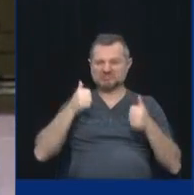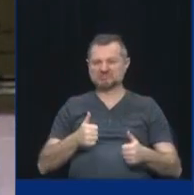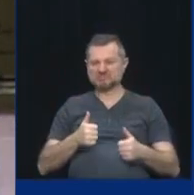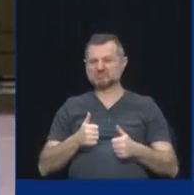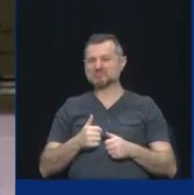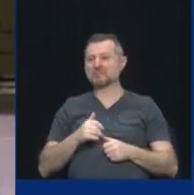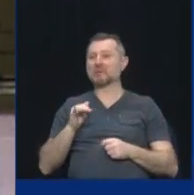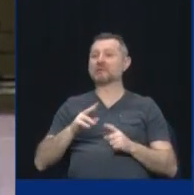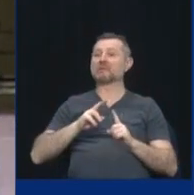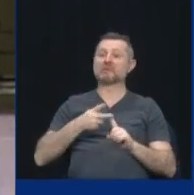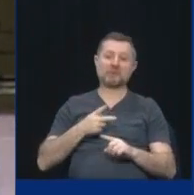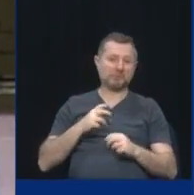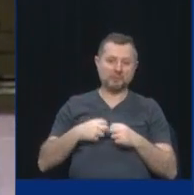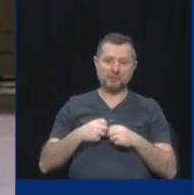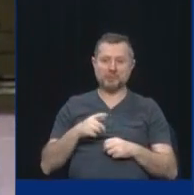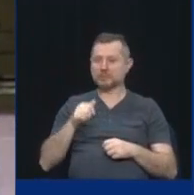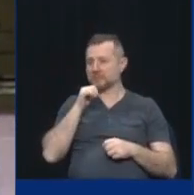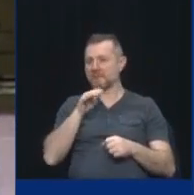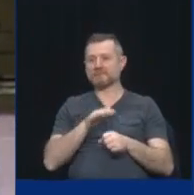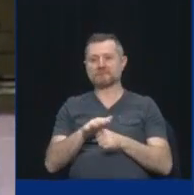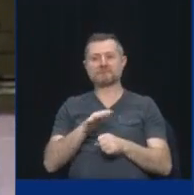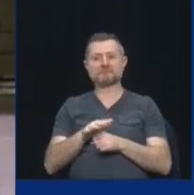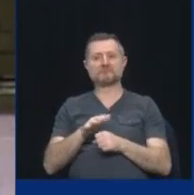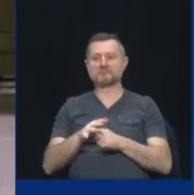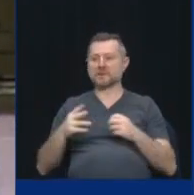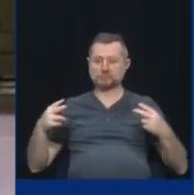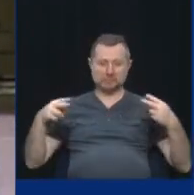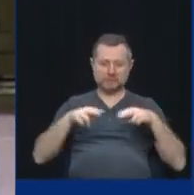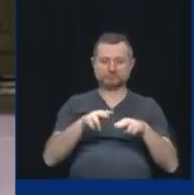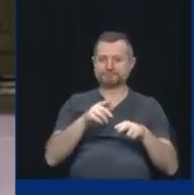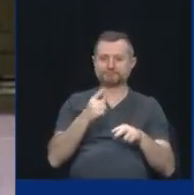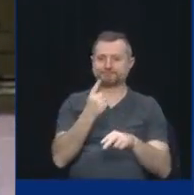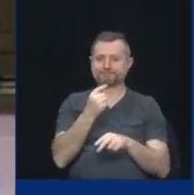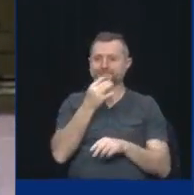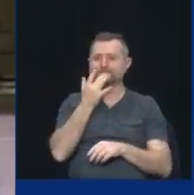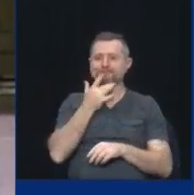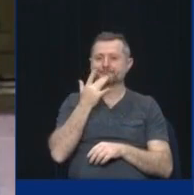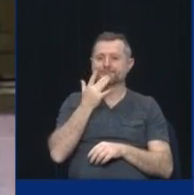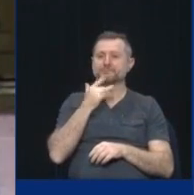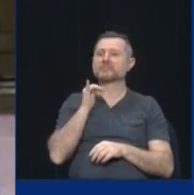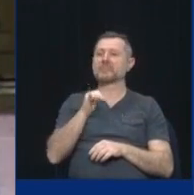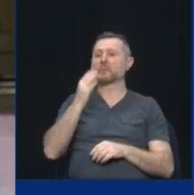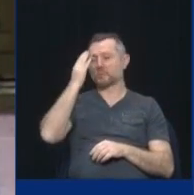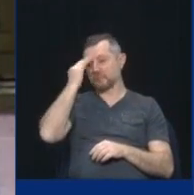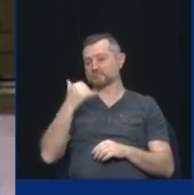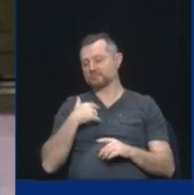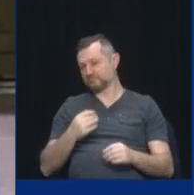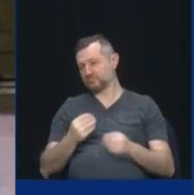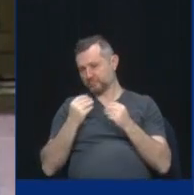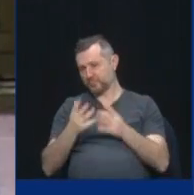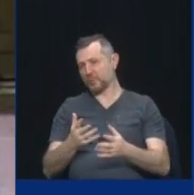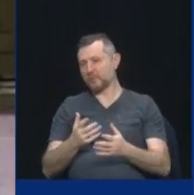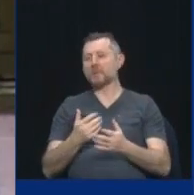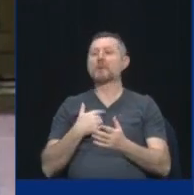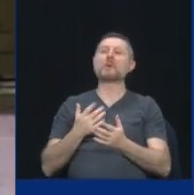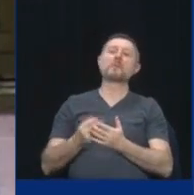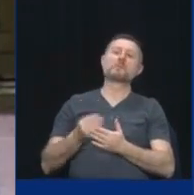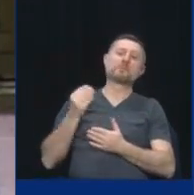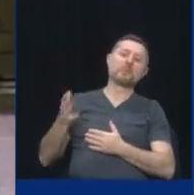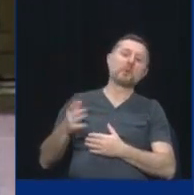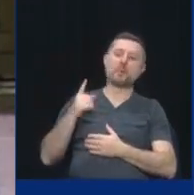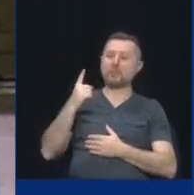tracks. That's why we're proposing buying the block south of